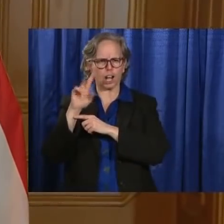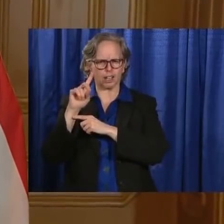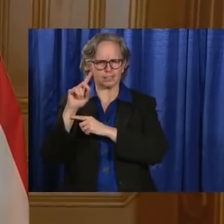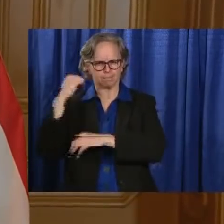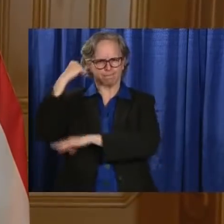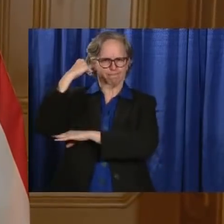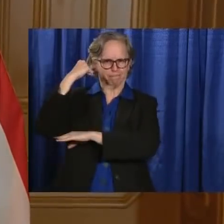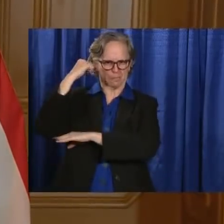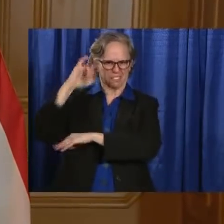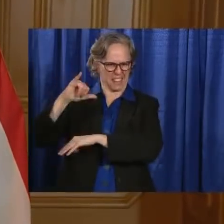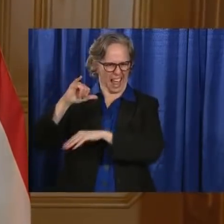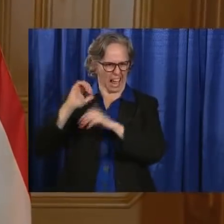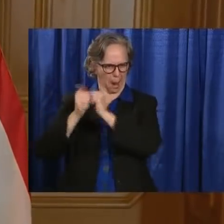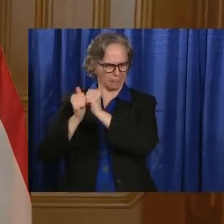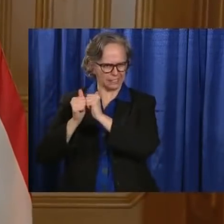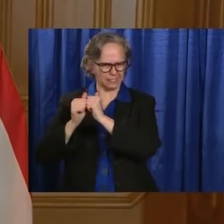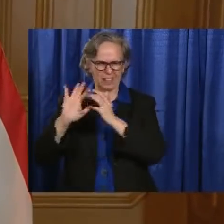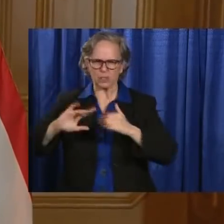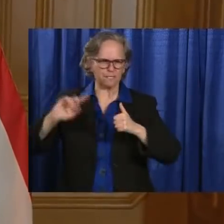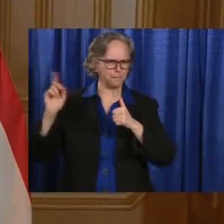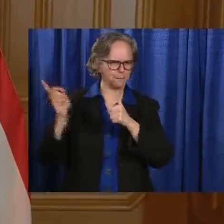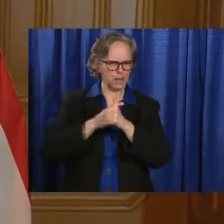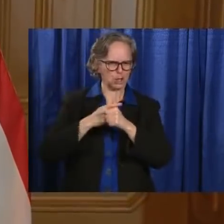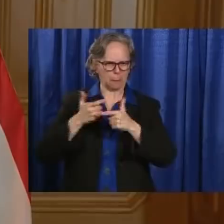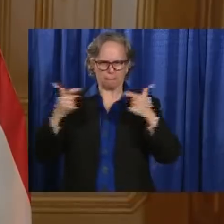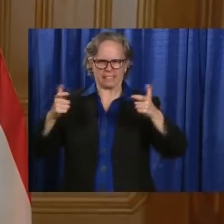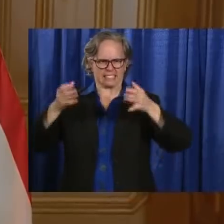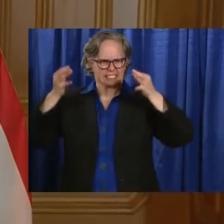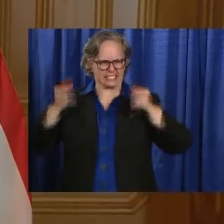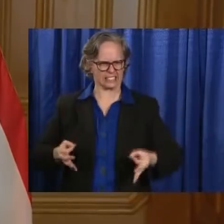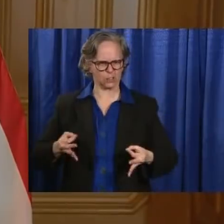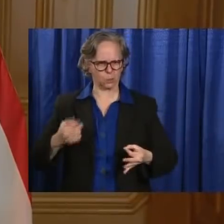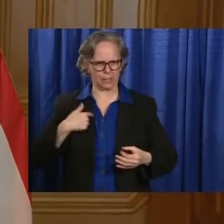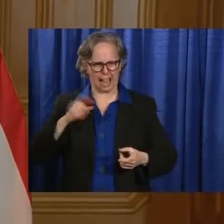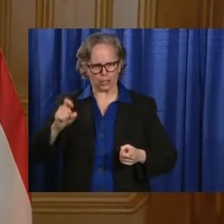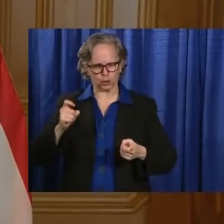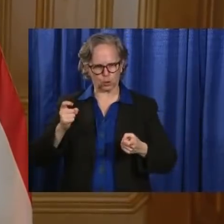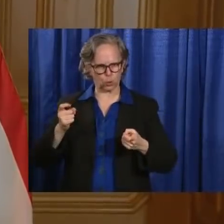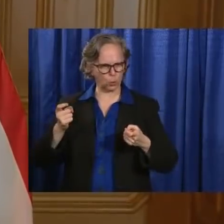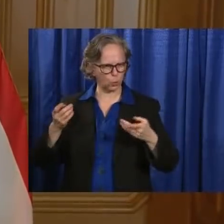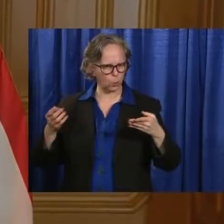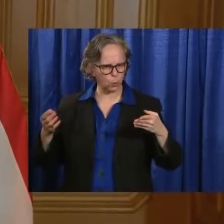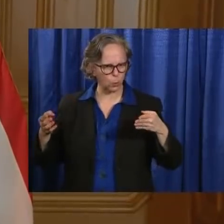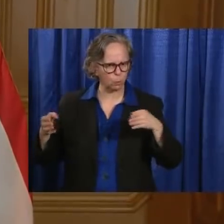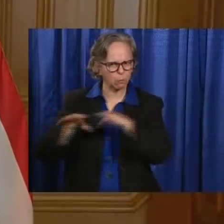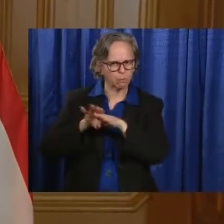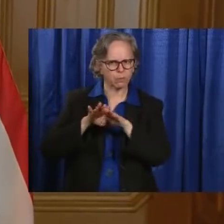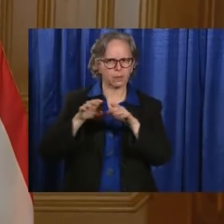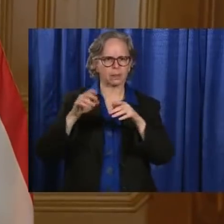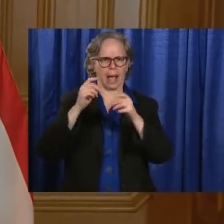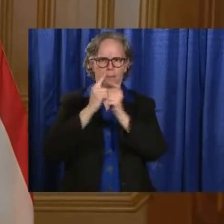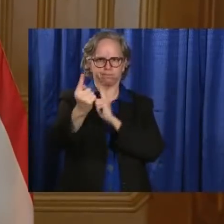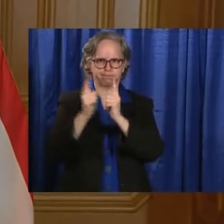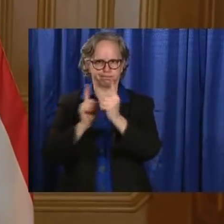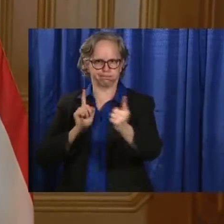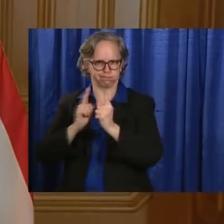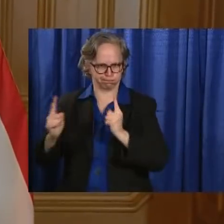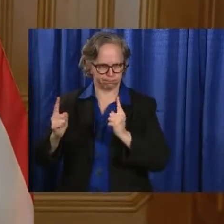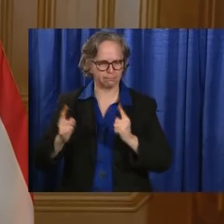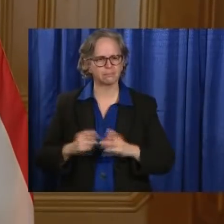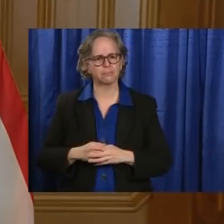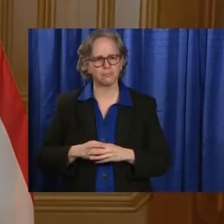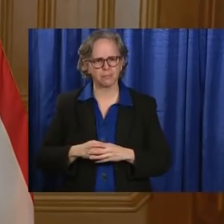the first big decision that we had to make in regard to distancing. It was a very, very